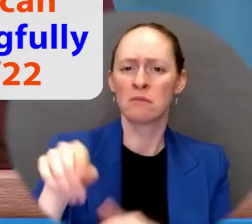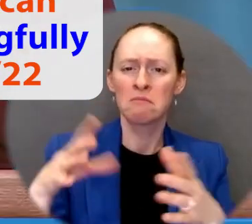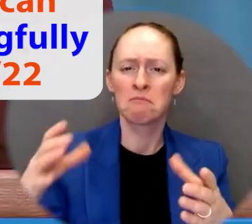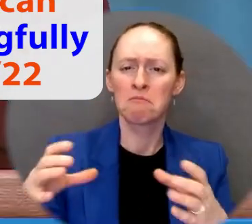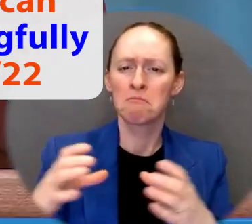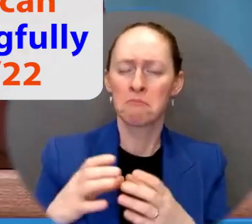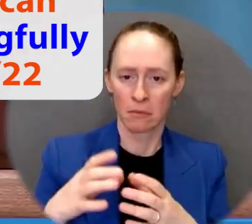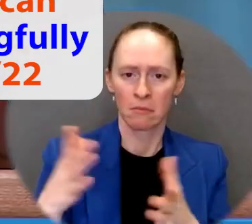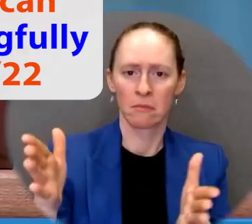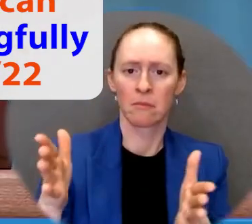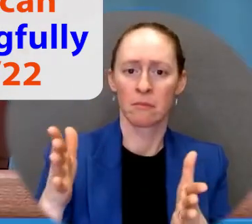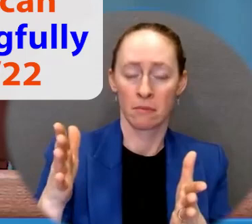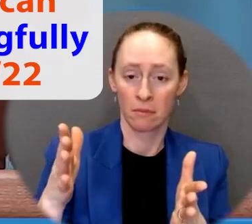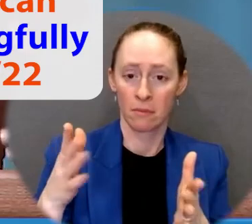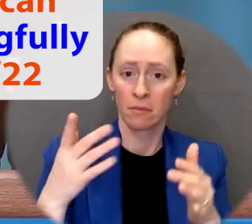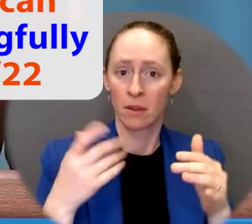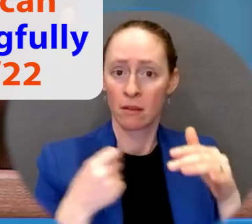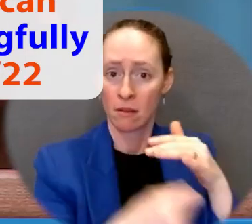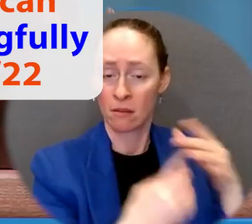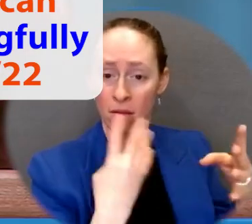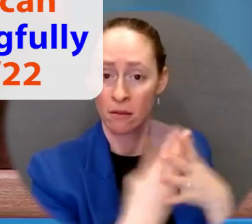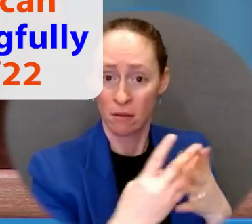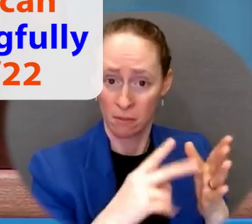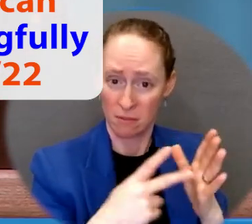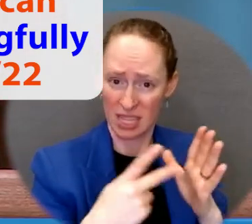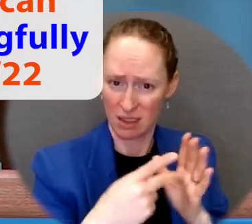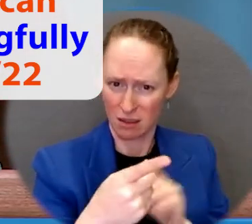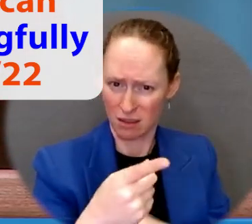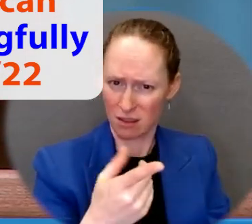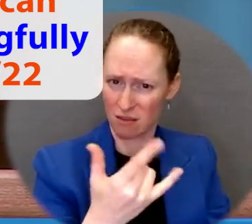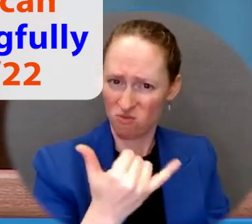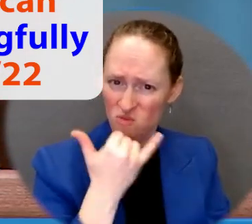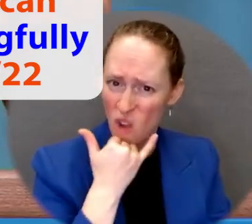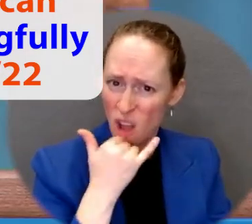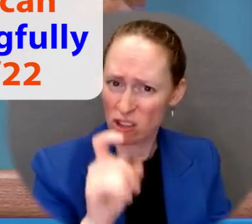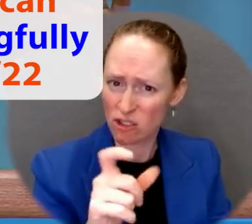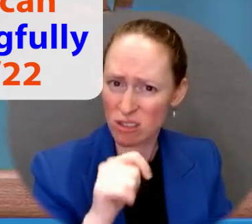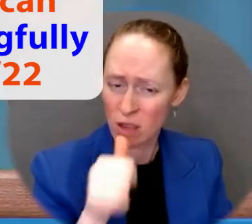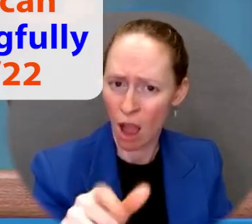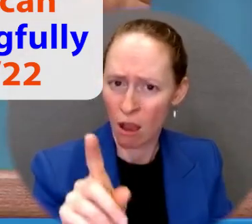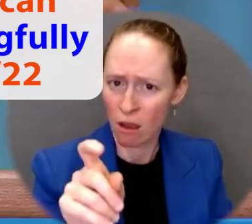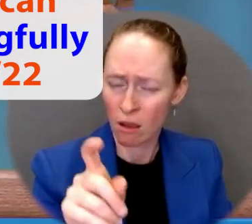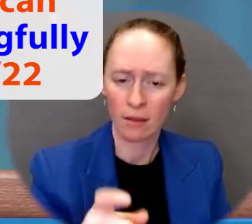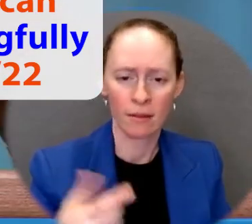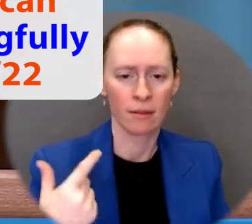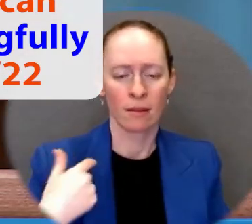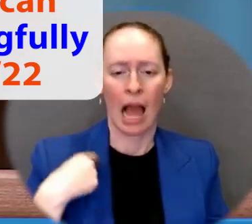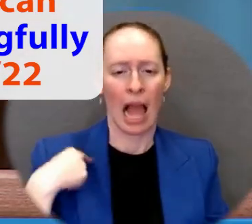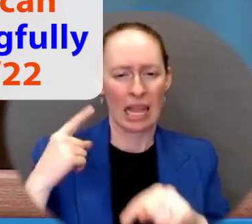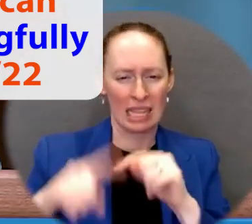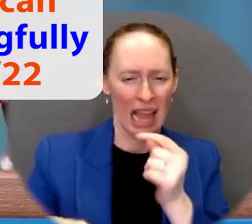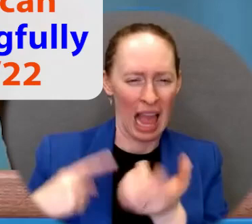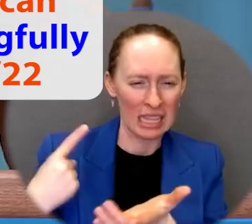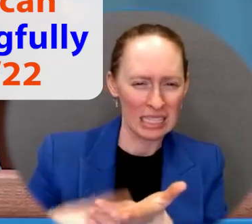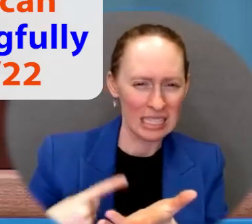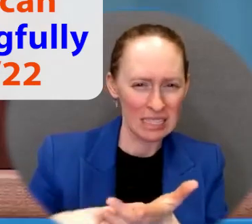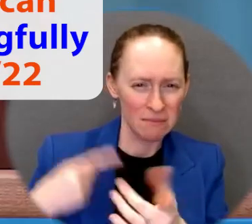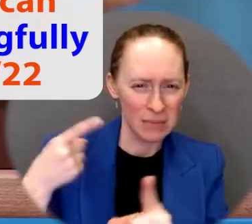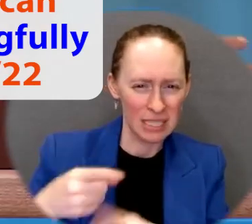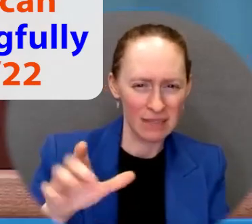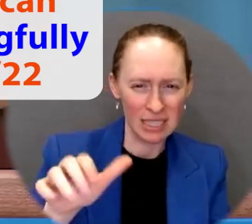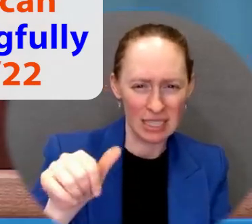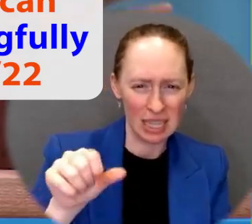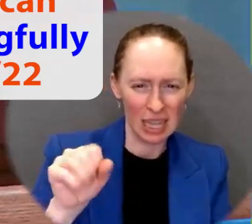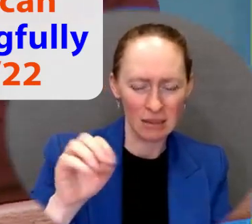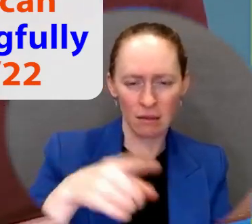to any individual specific case at this time. I would refer you to the State Department. Everyone has